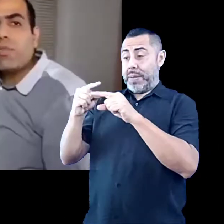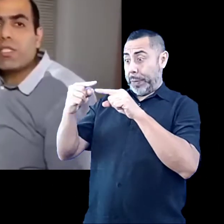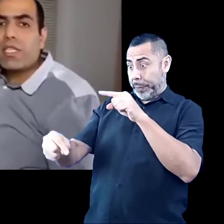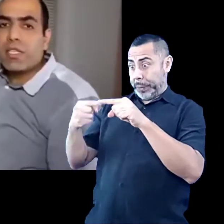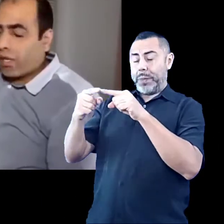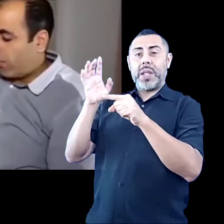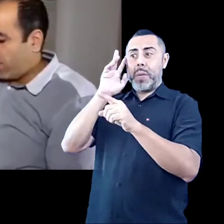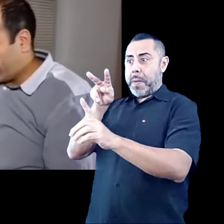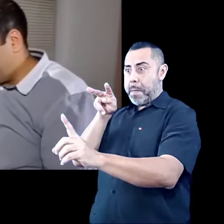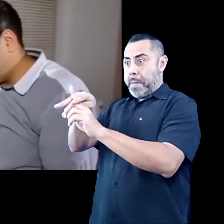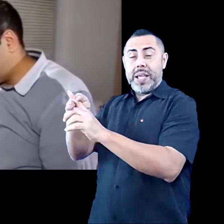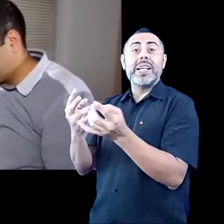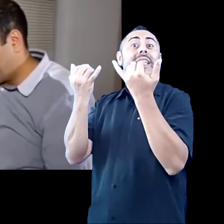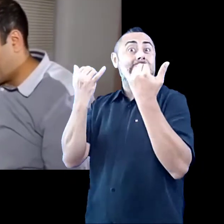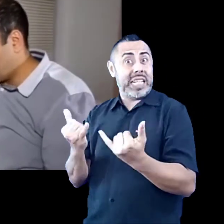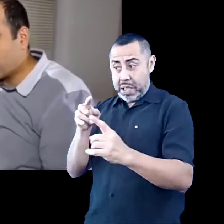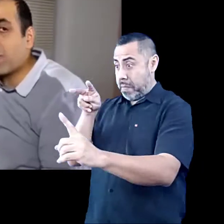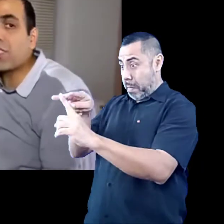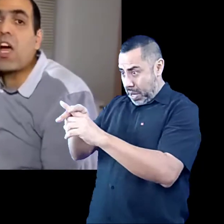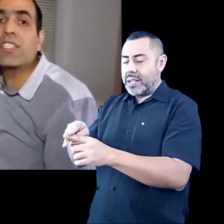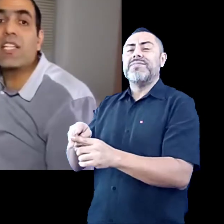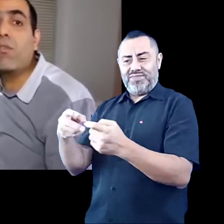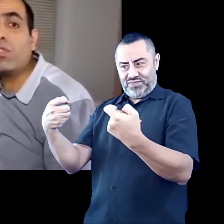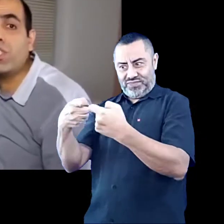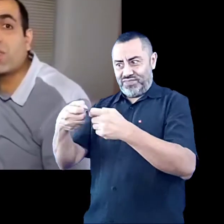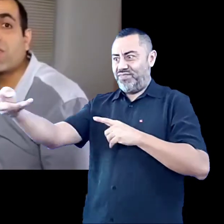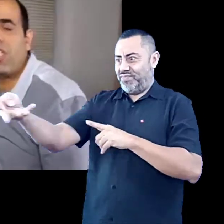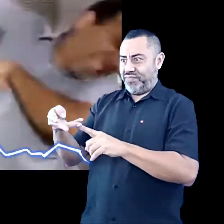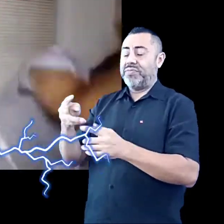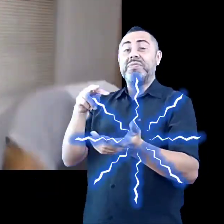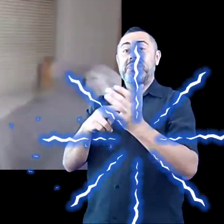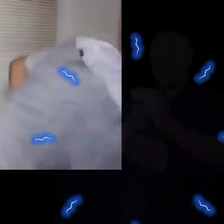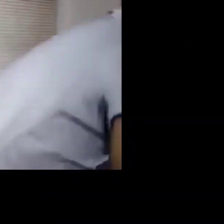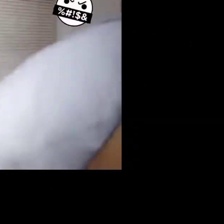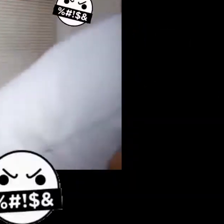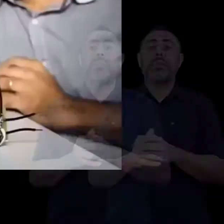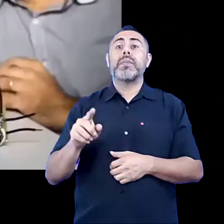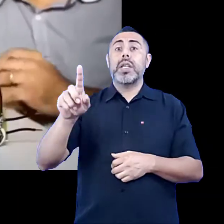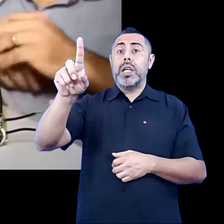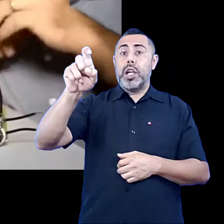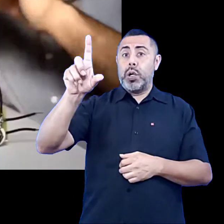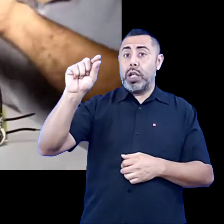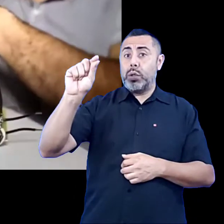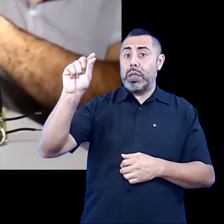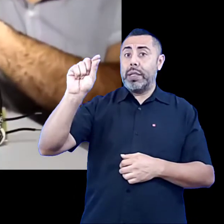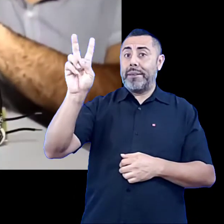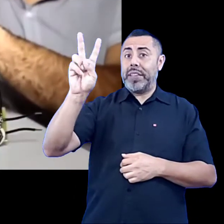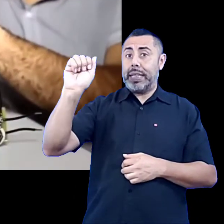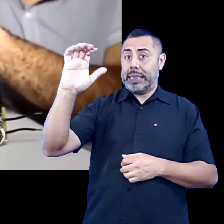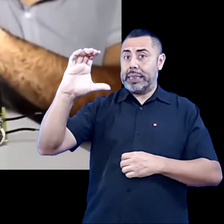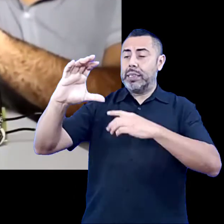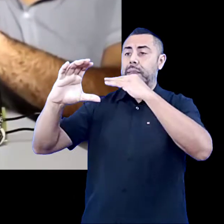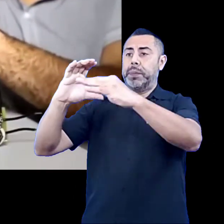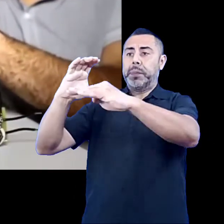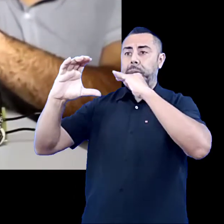I made this simple circuit and I'll plug it in. Now the circuit is hot and the voltage is on the... To measure the 120 volt